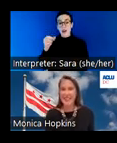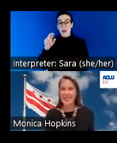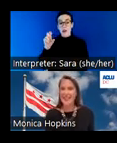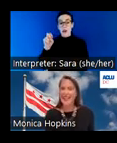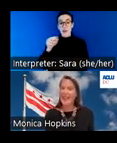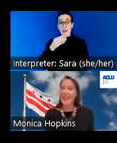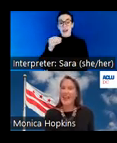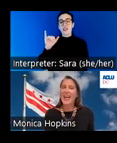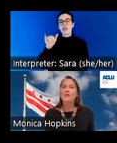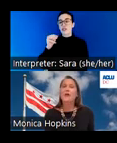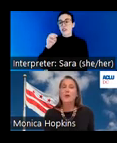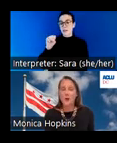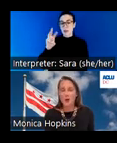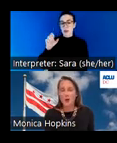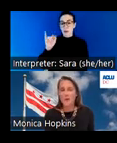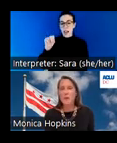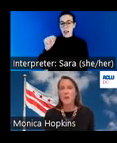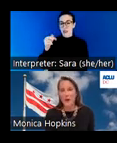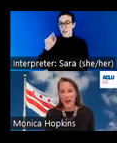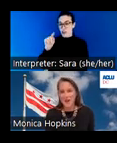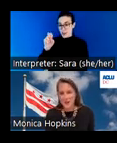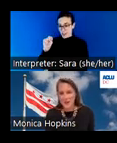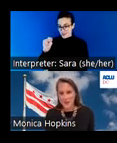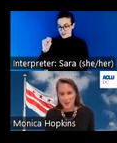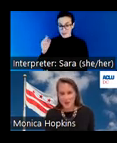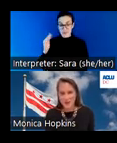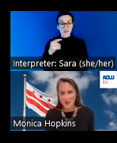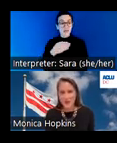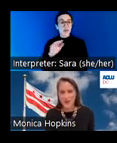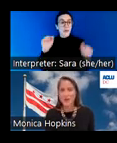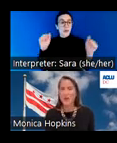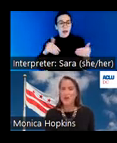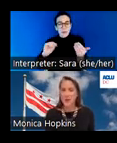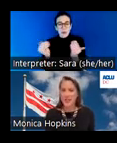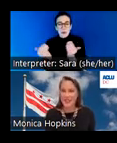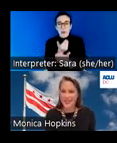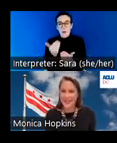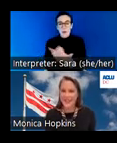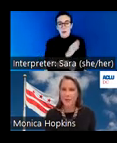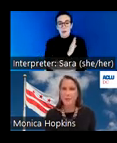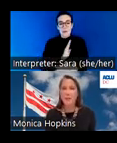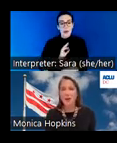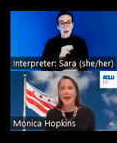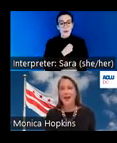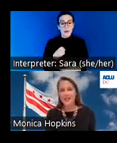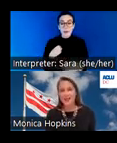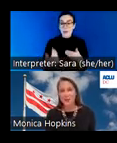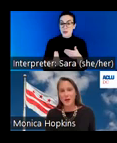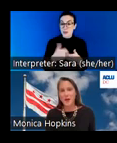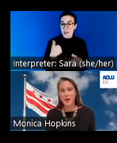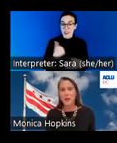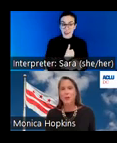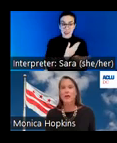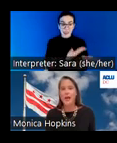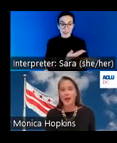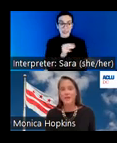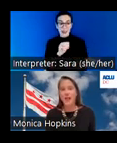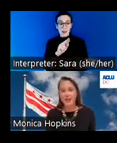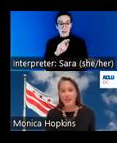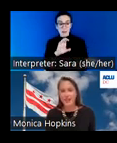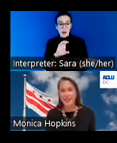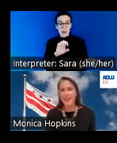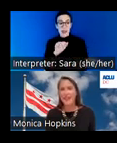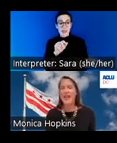slide. And we welcome brand new board members who are joining us: Mark Eisenberg,